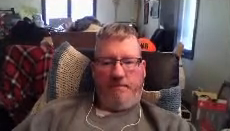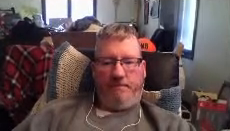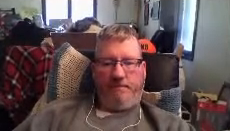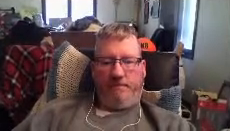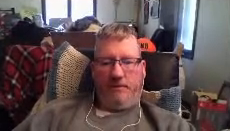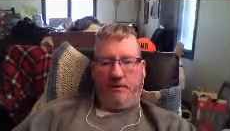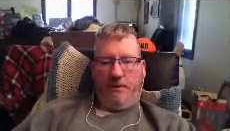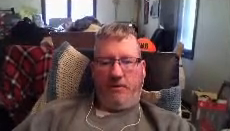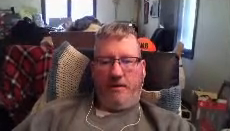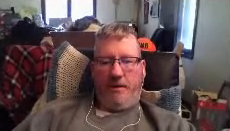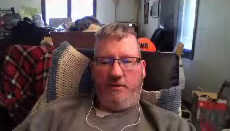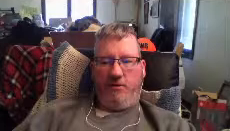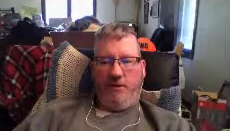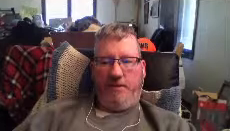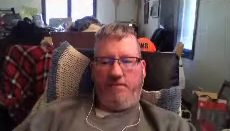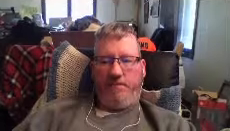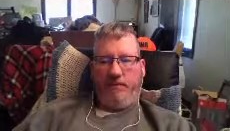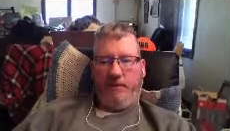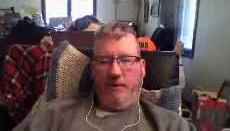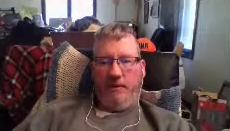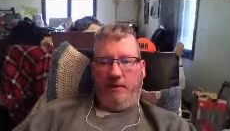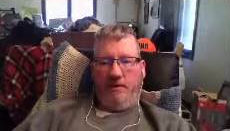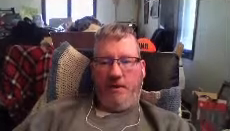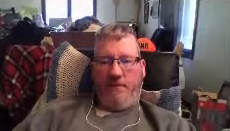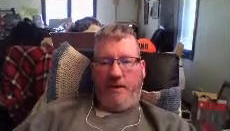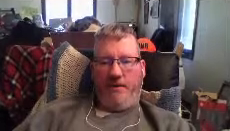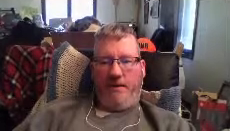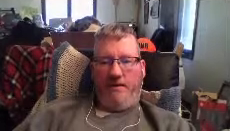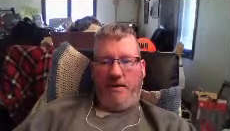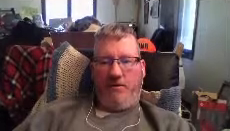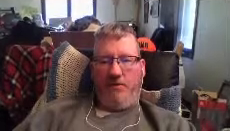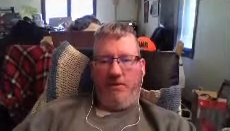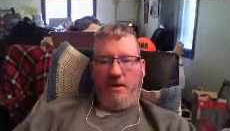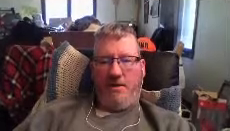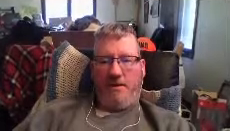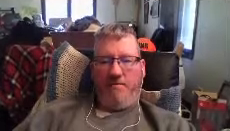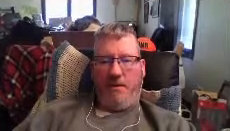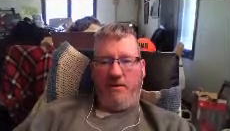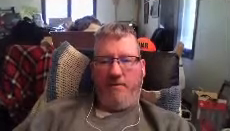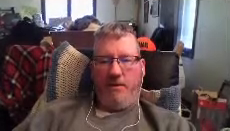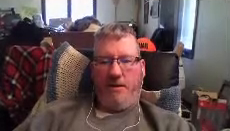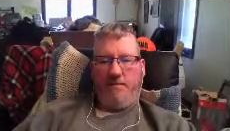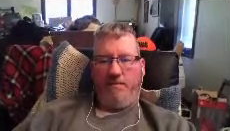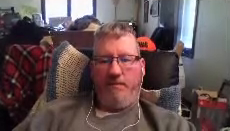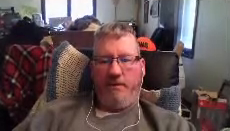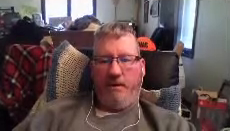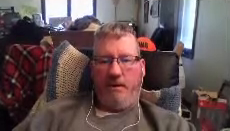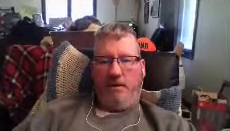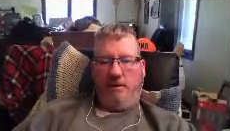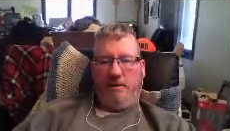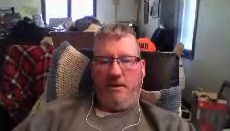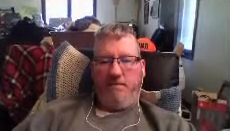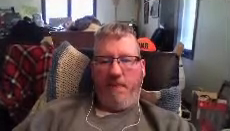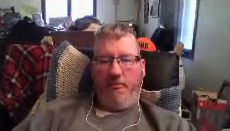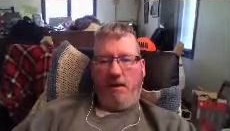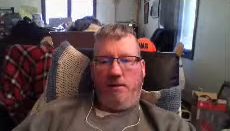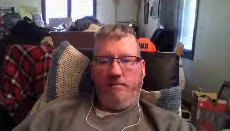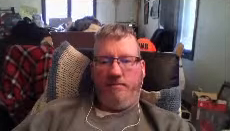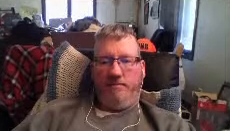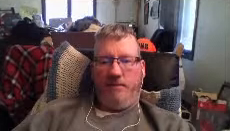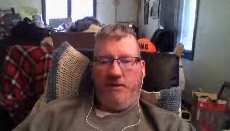All right, I think we're going to end the stream. Well, I'm going to head down to St. Paul in the morning.